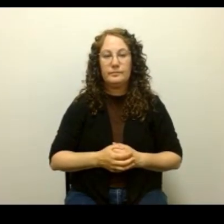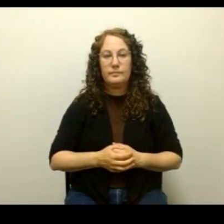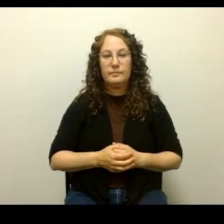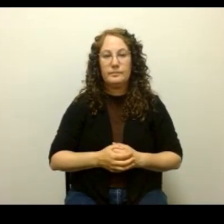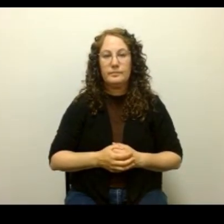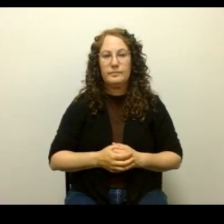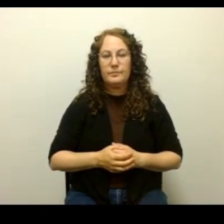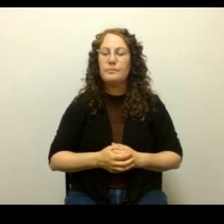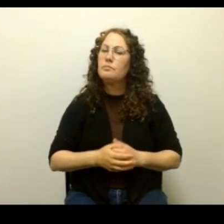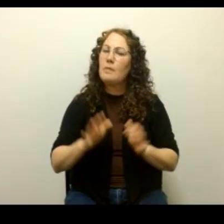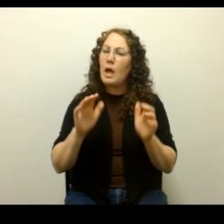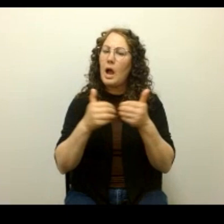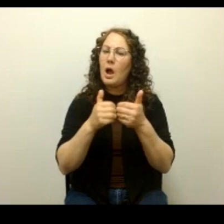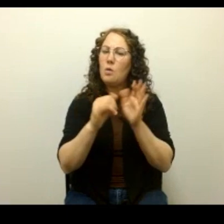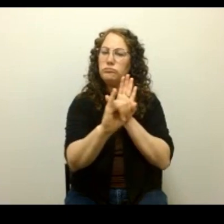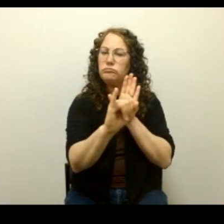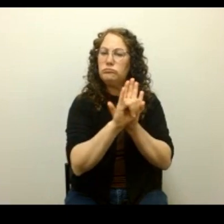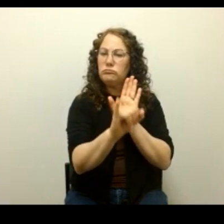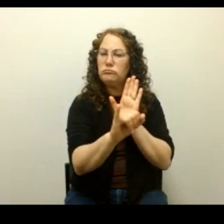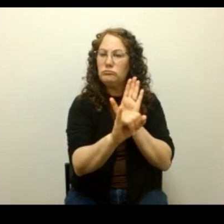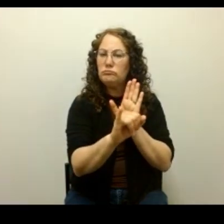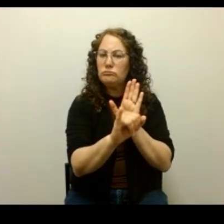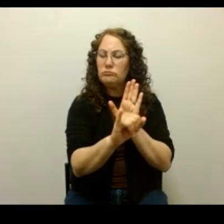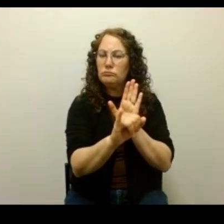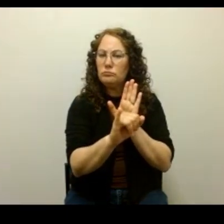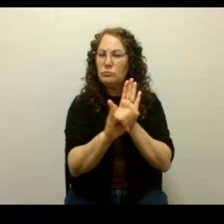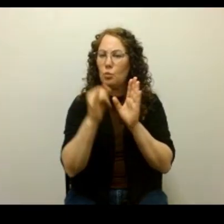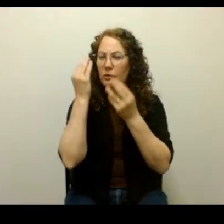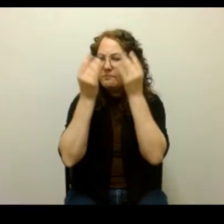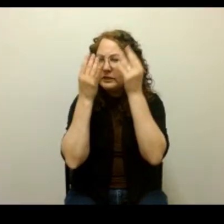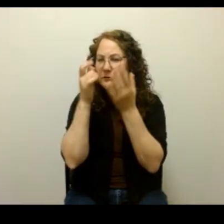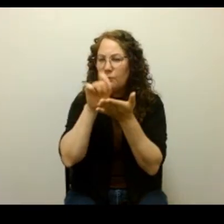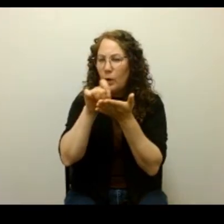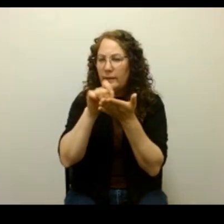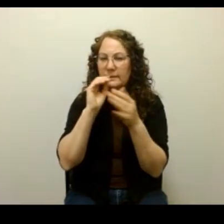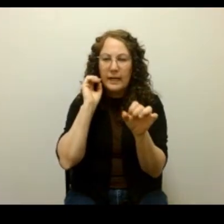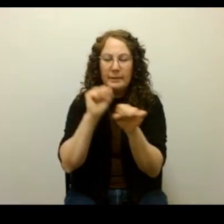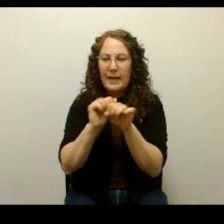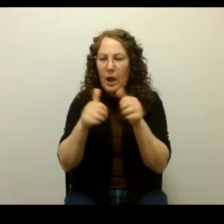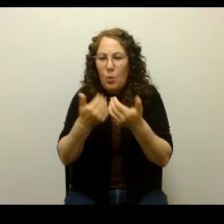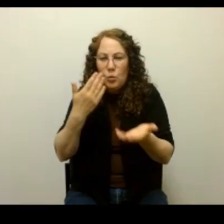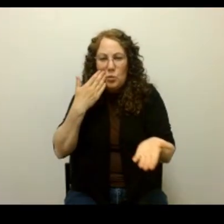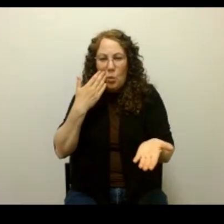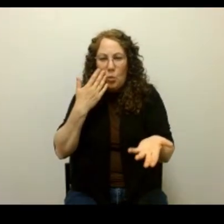How do you identify a reflective writing assignment?